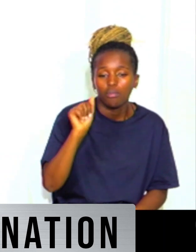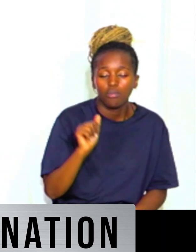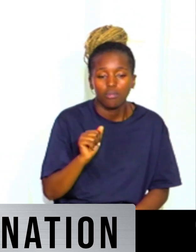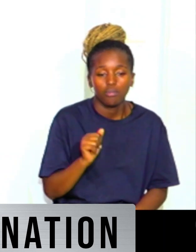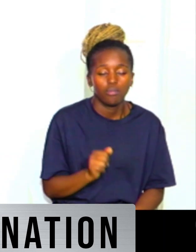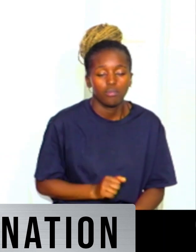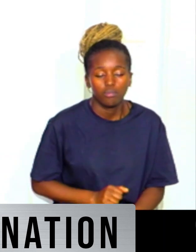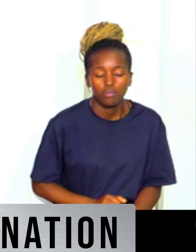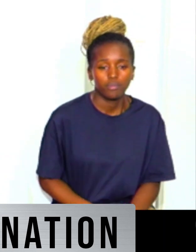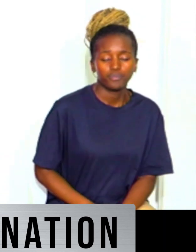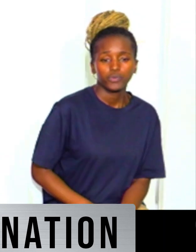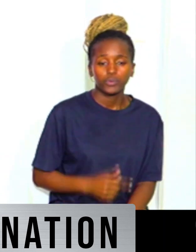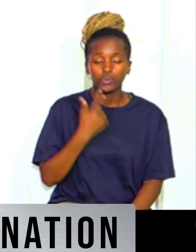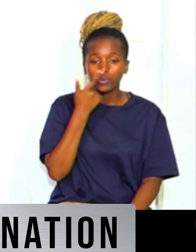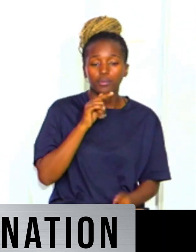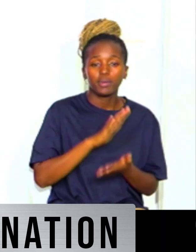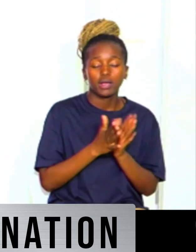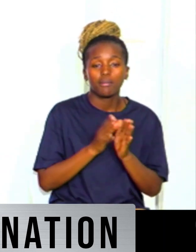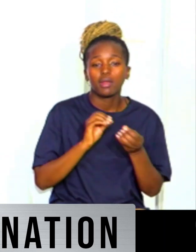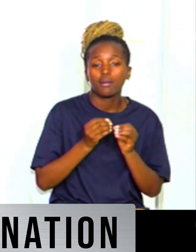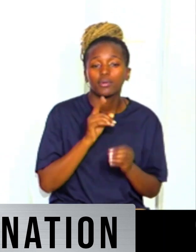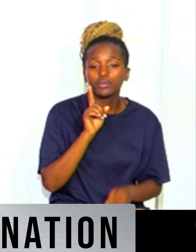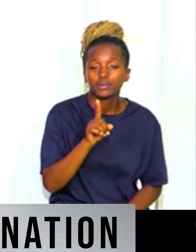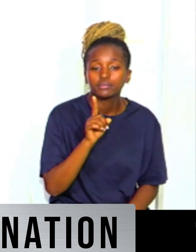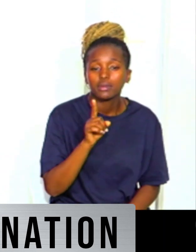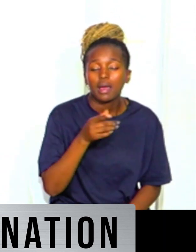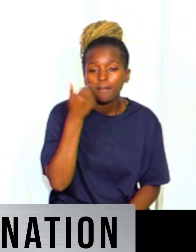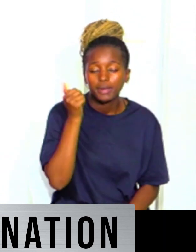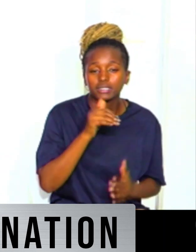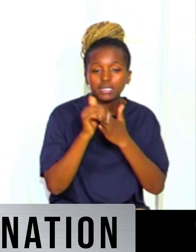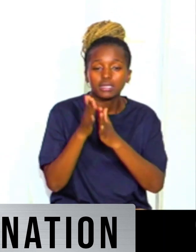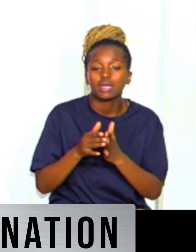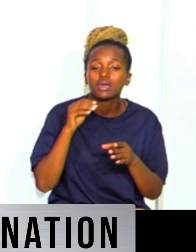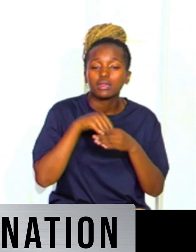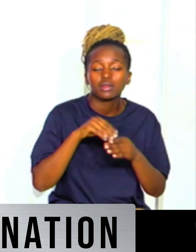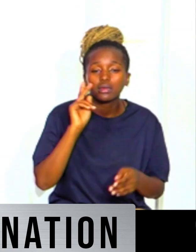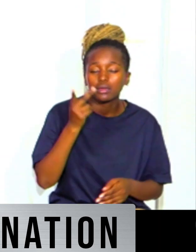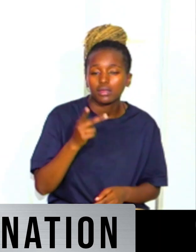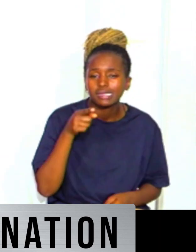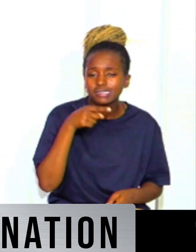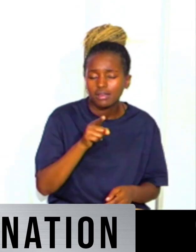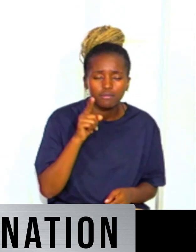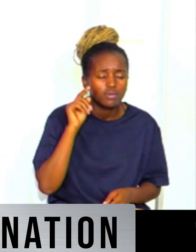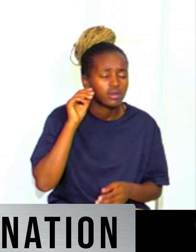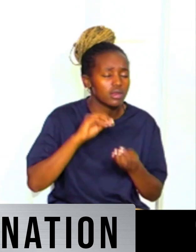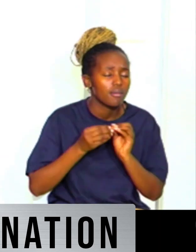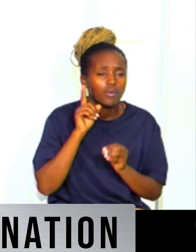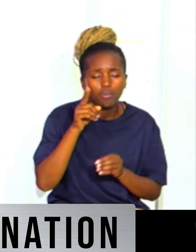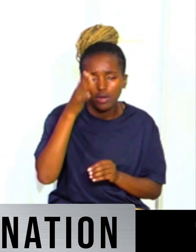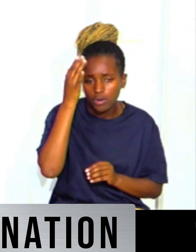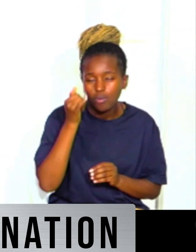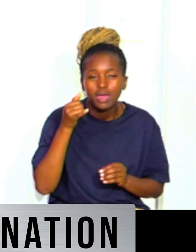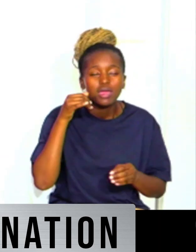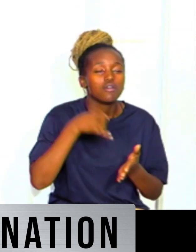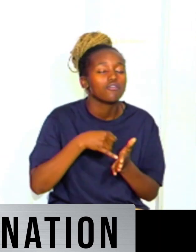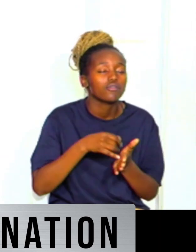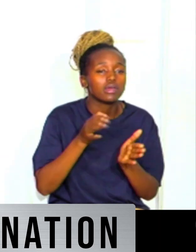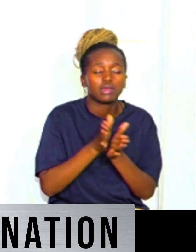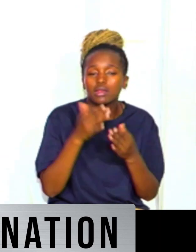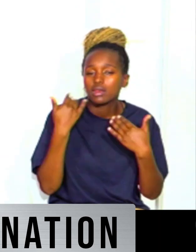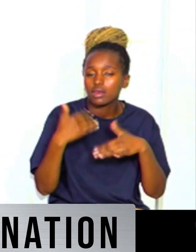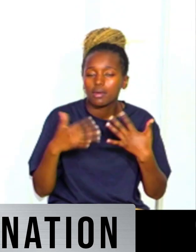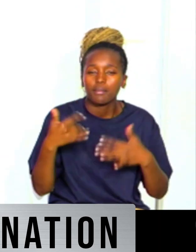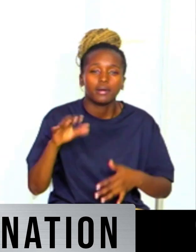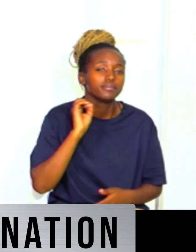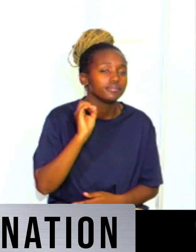good, he was ranked #1. The best leader in Kenya. Because of what? Didi Nyoro is not in kwa drama, kwa hizo